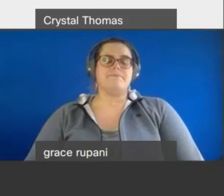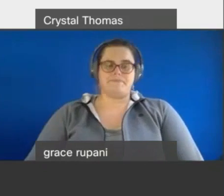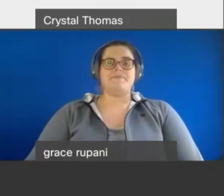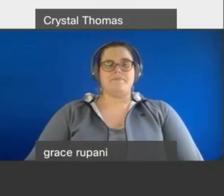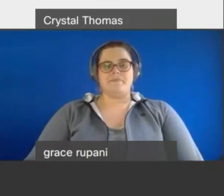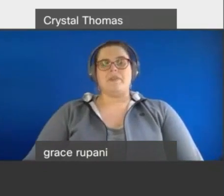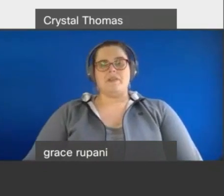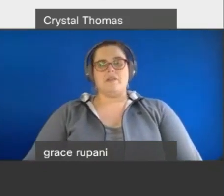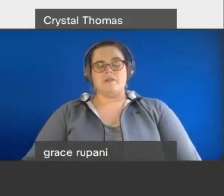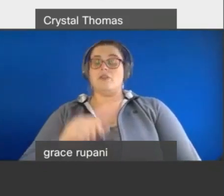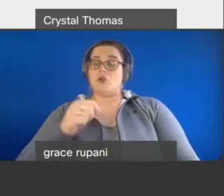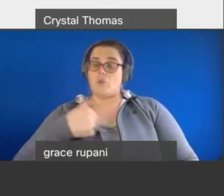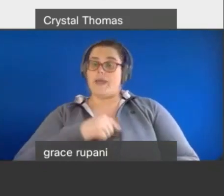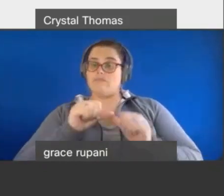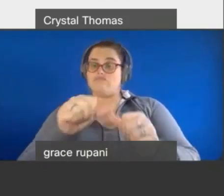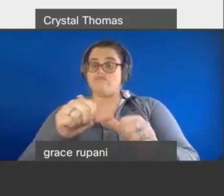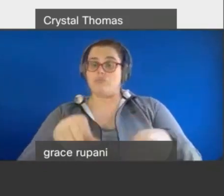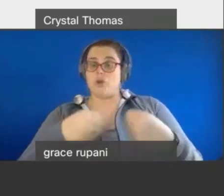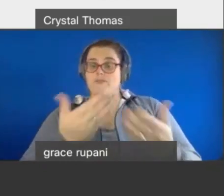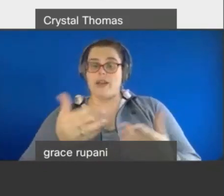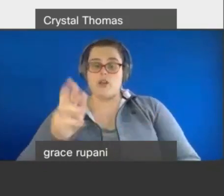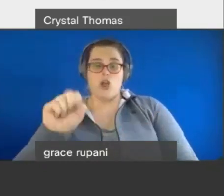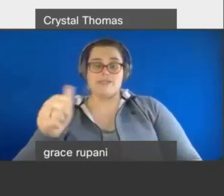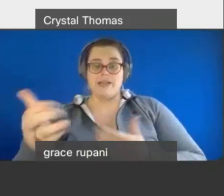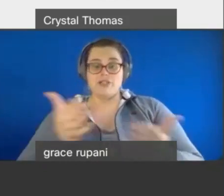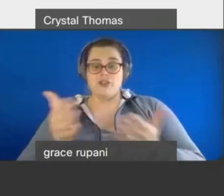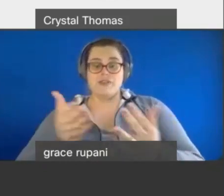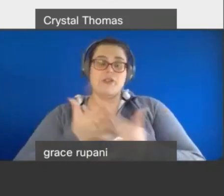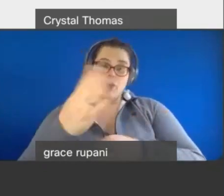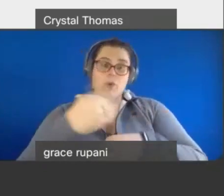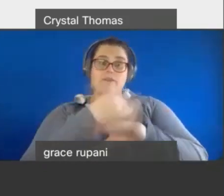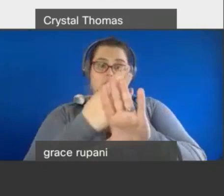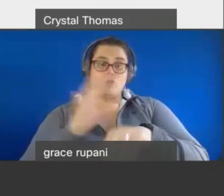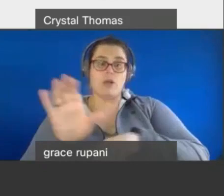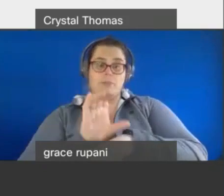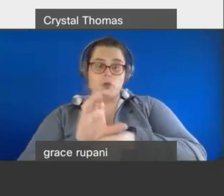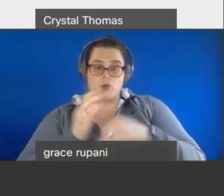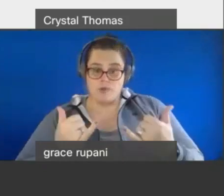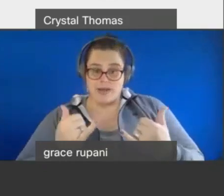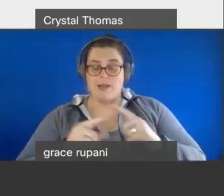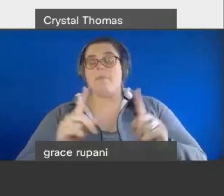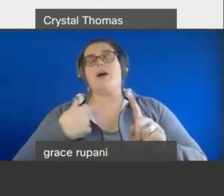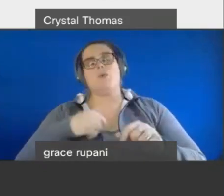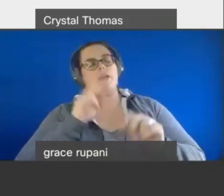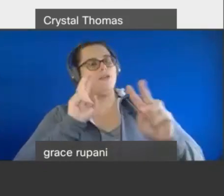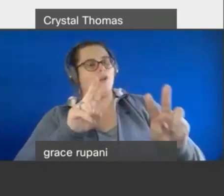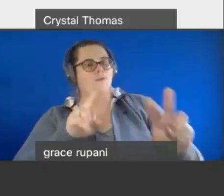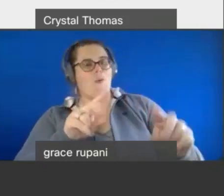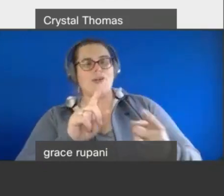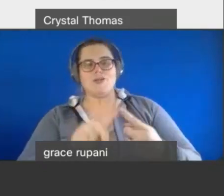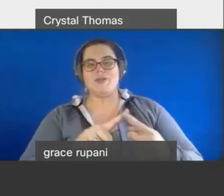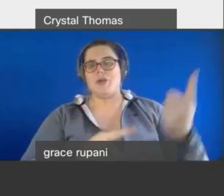providing RSA services virtually at this time, but we look forward to bringing back any